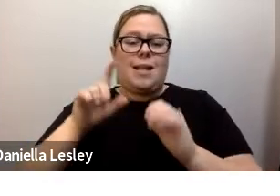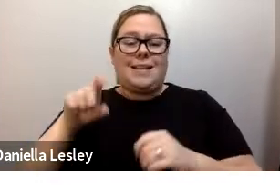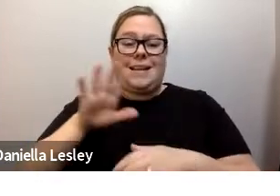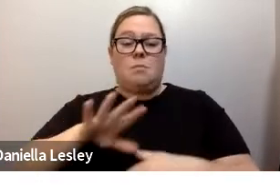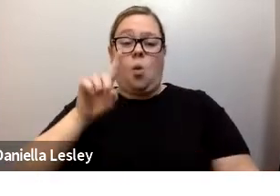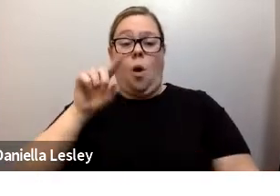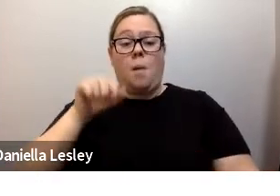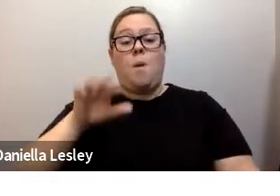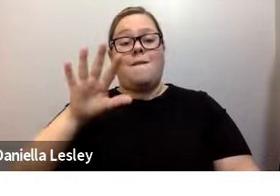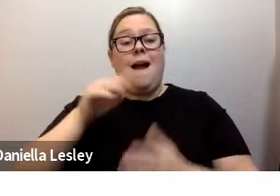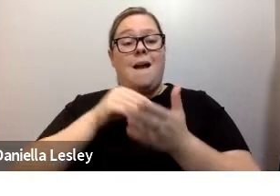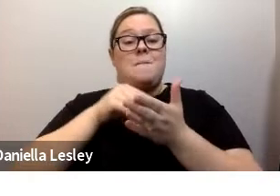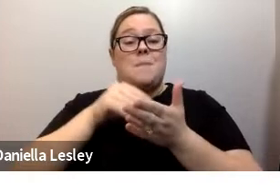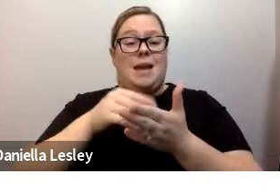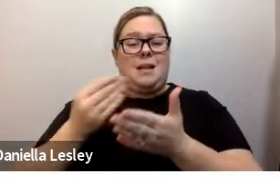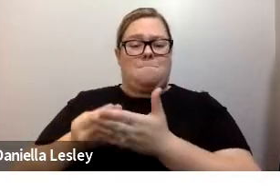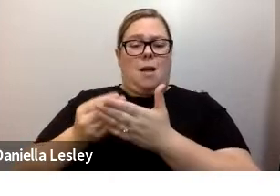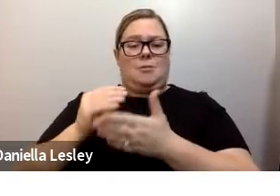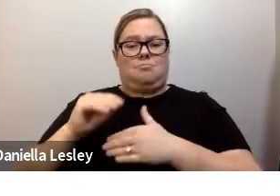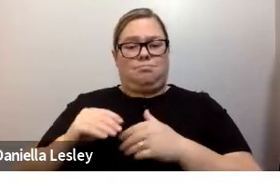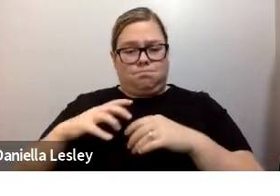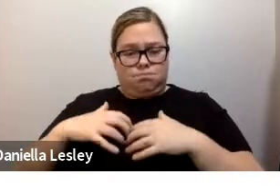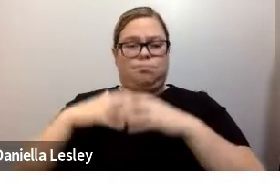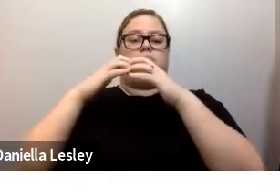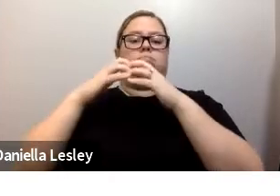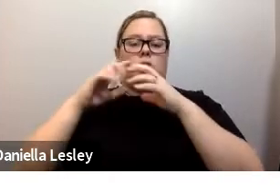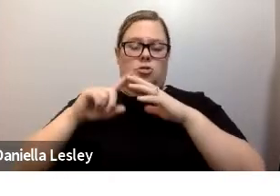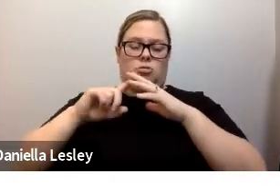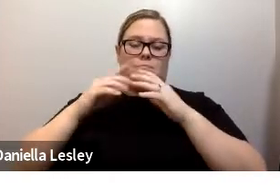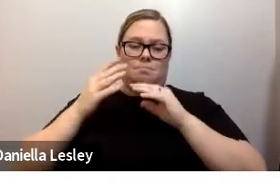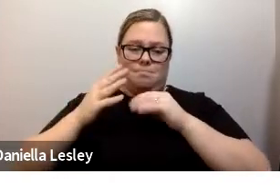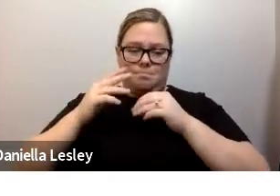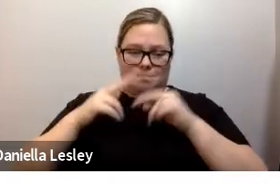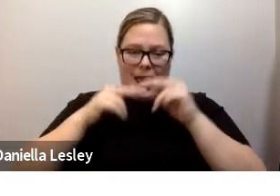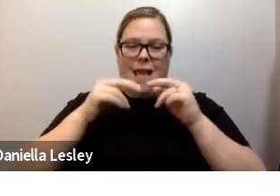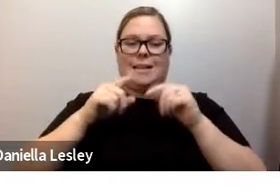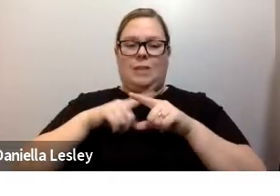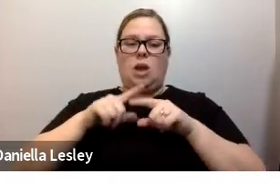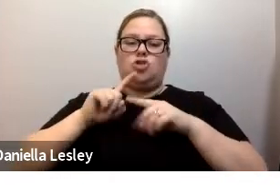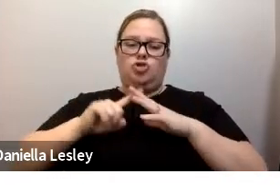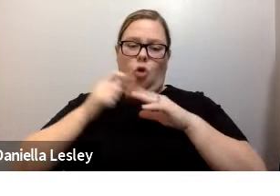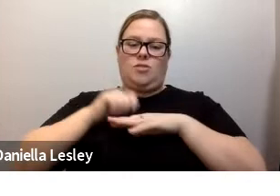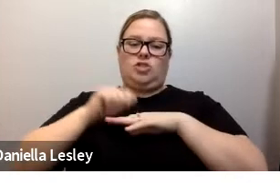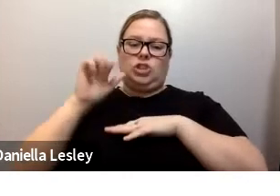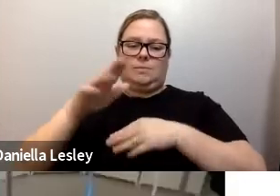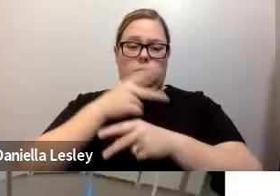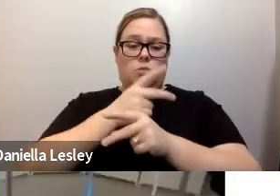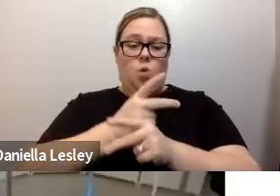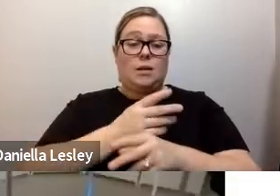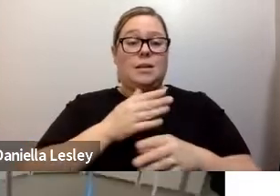million in seed funding just to get off the ground floor and start shipping product. So next slide.